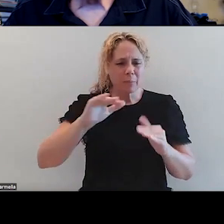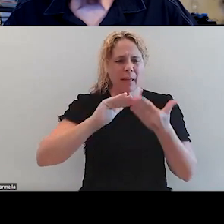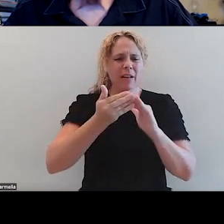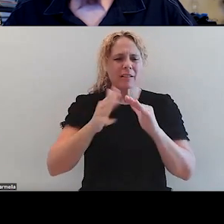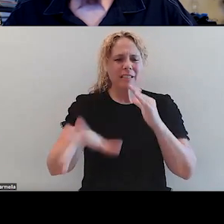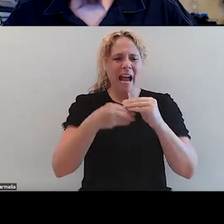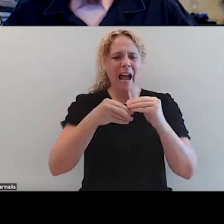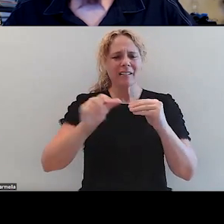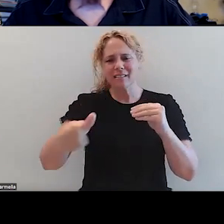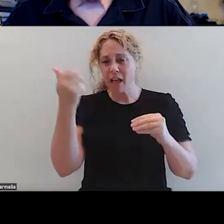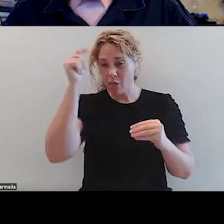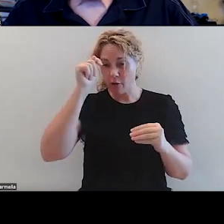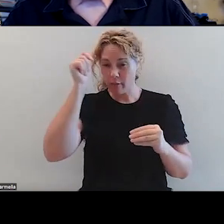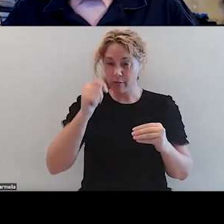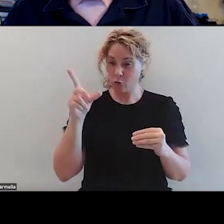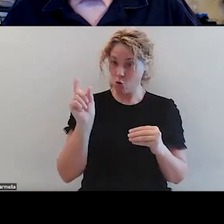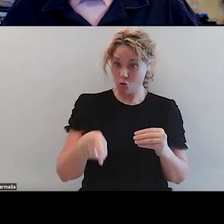So the question is,